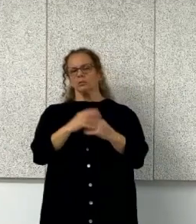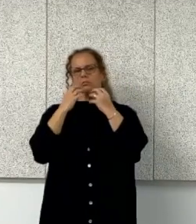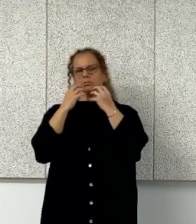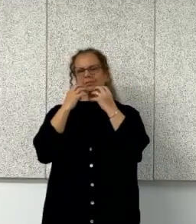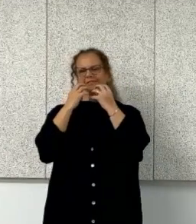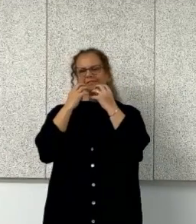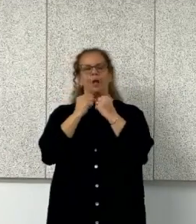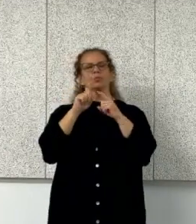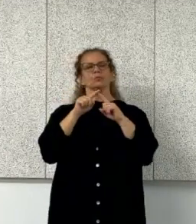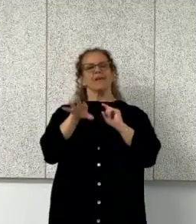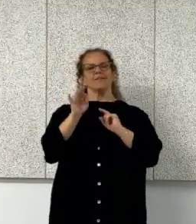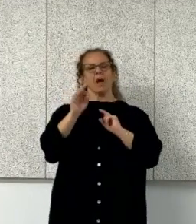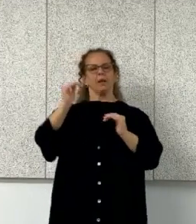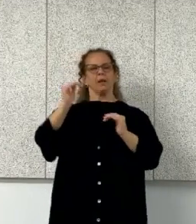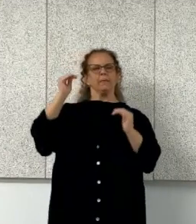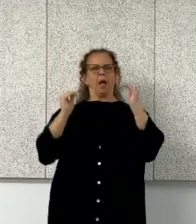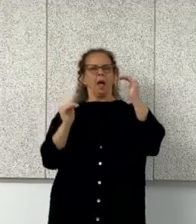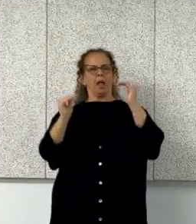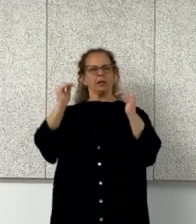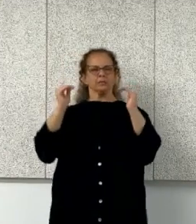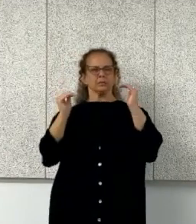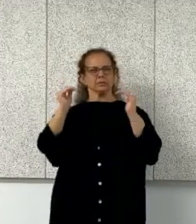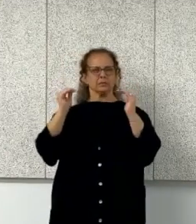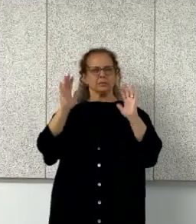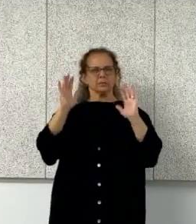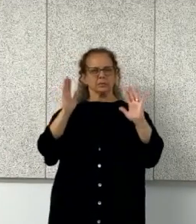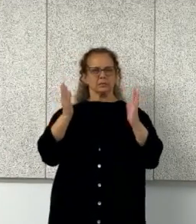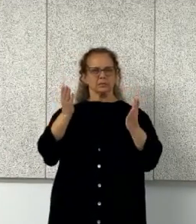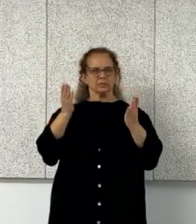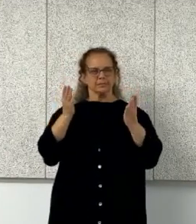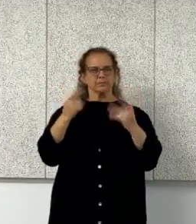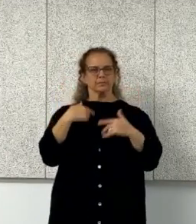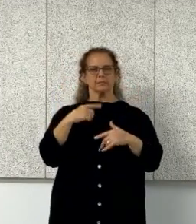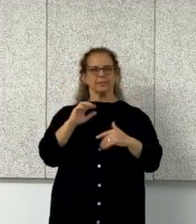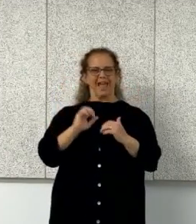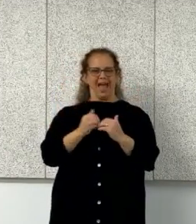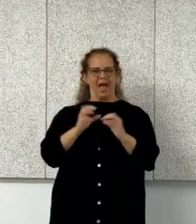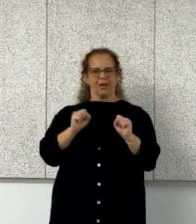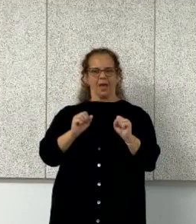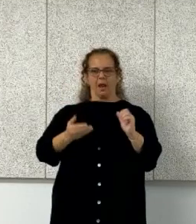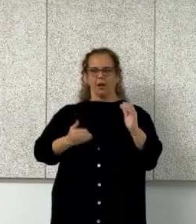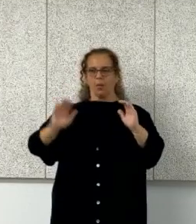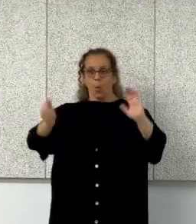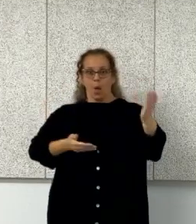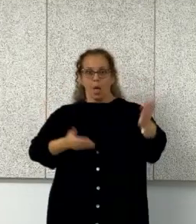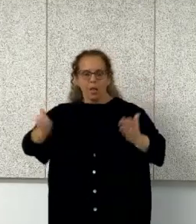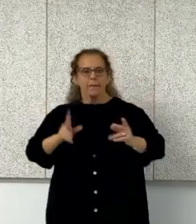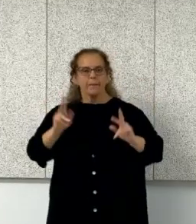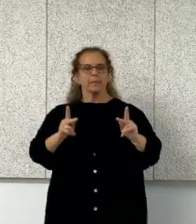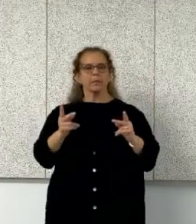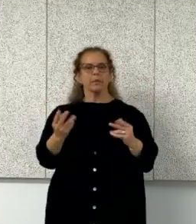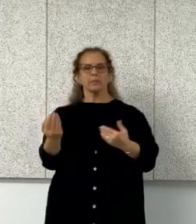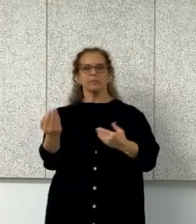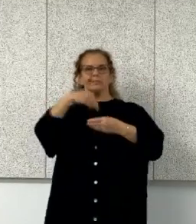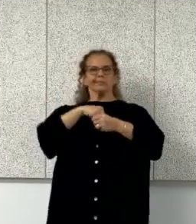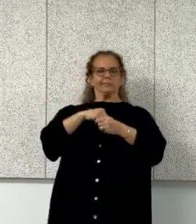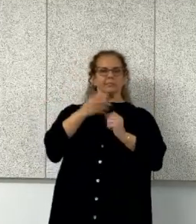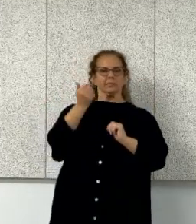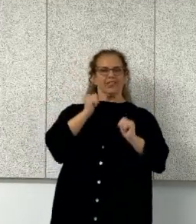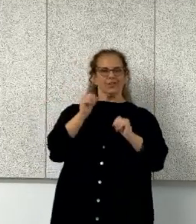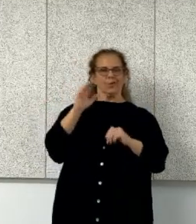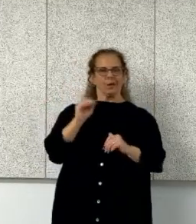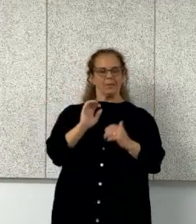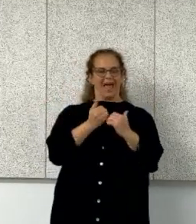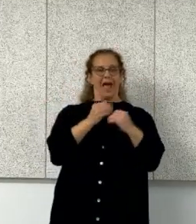of what's going to be enough of a gateway to welcome people into this institution so they'll see the other things, and how can the marketing team be, you